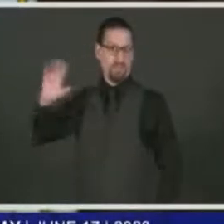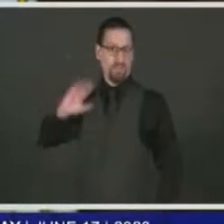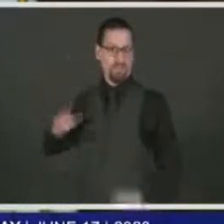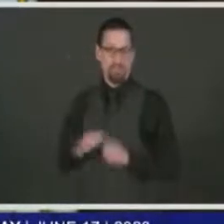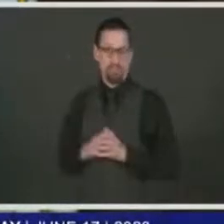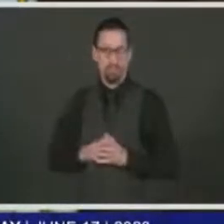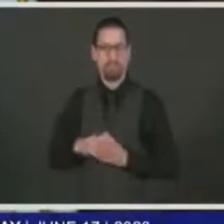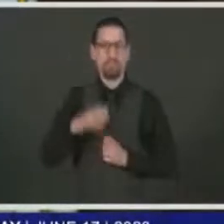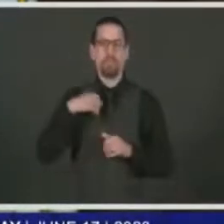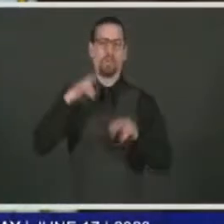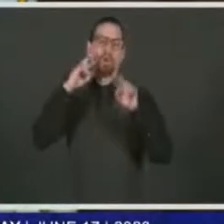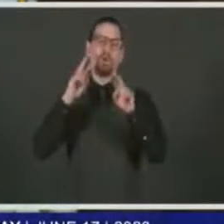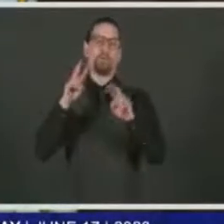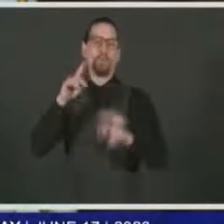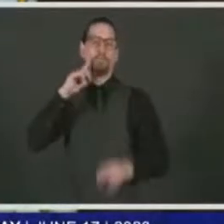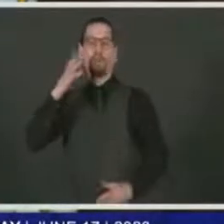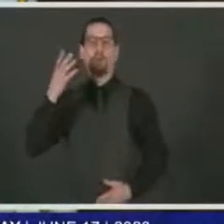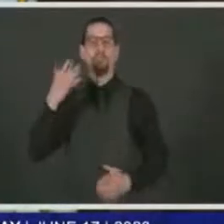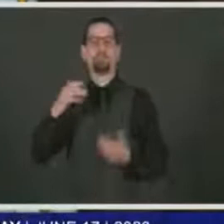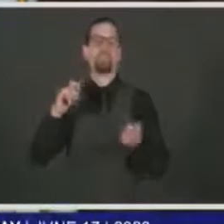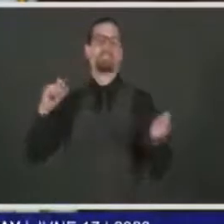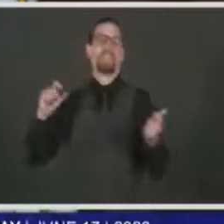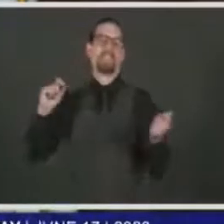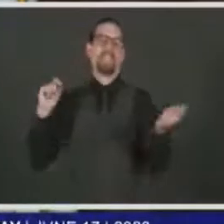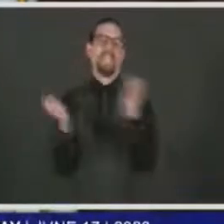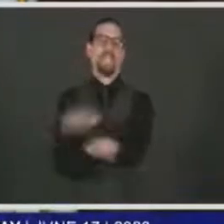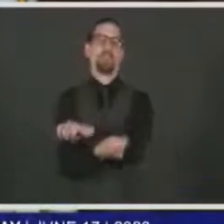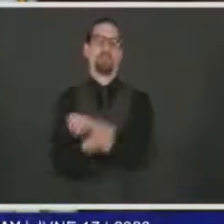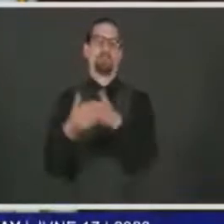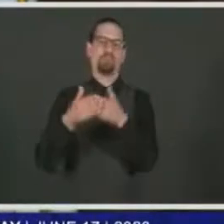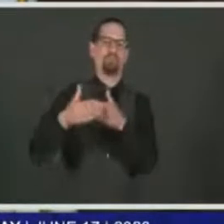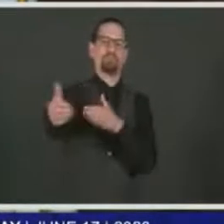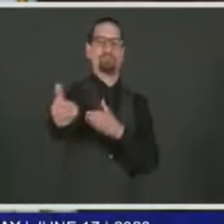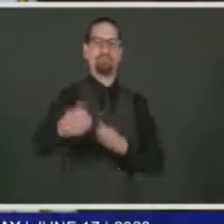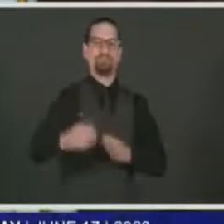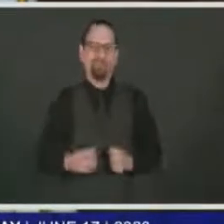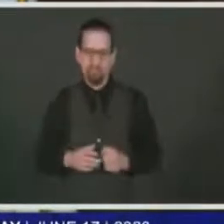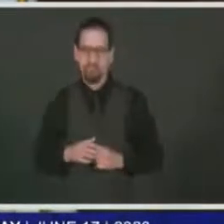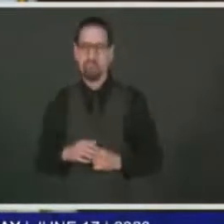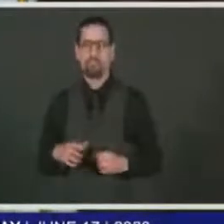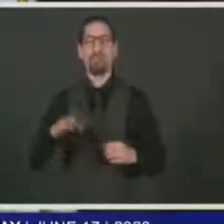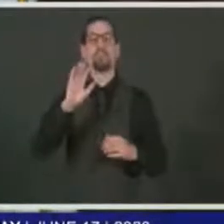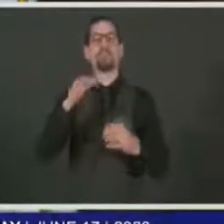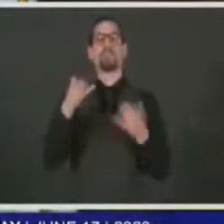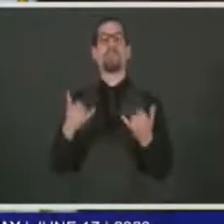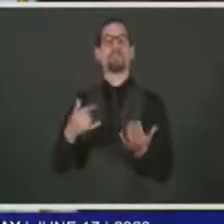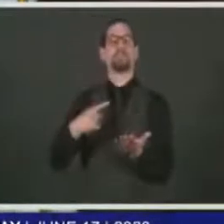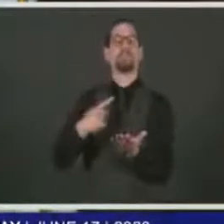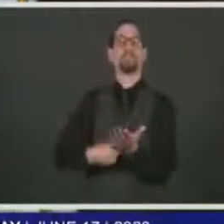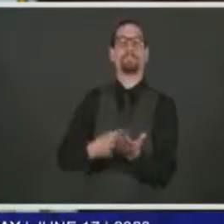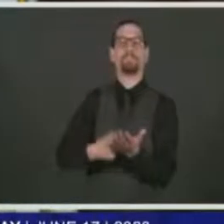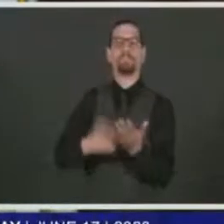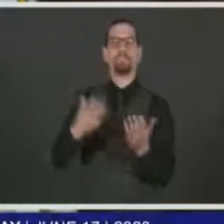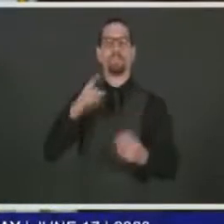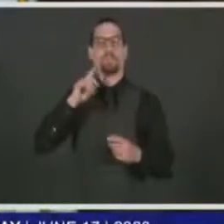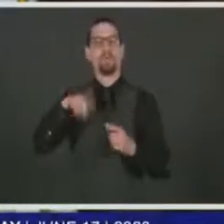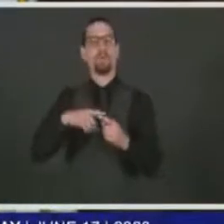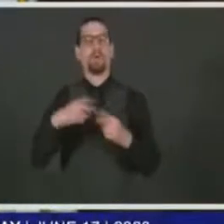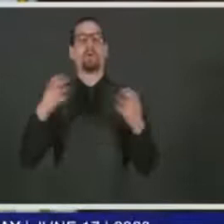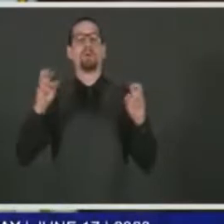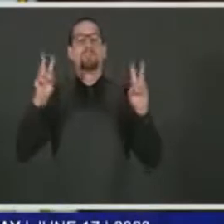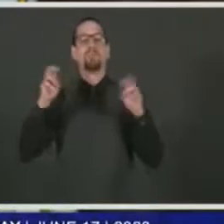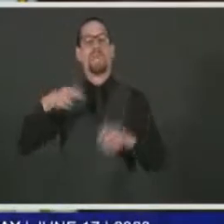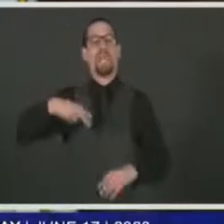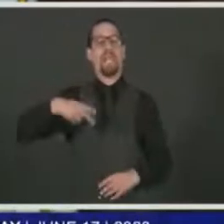that. I said today that I was going to address high density communities. And so I'd like to do that for